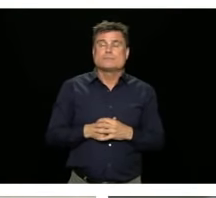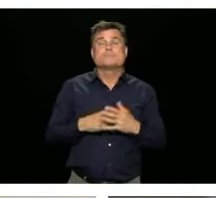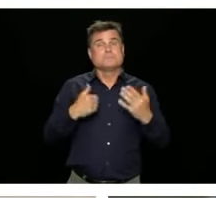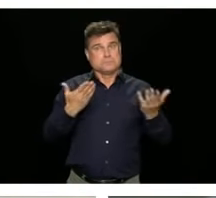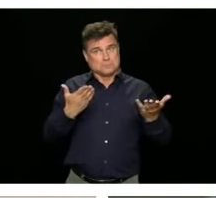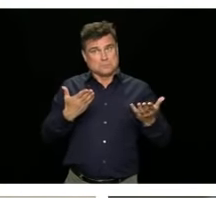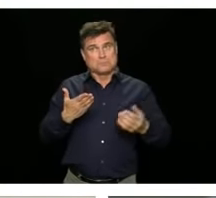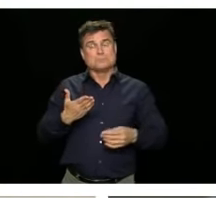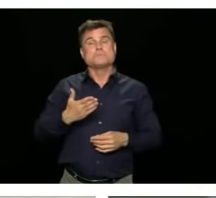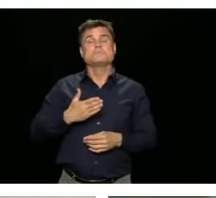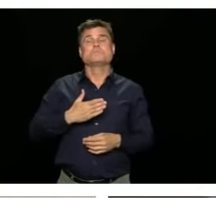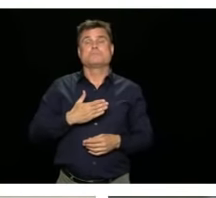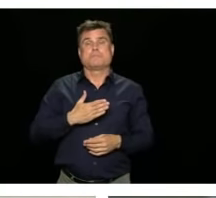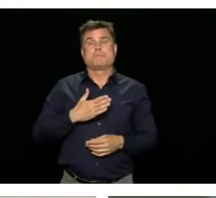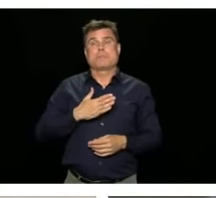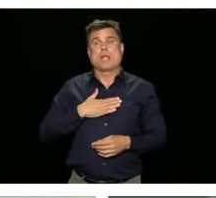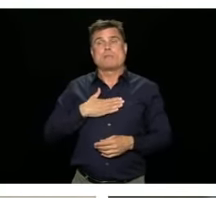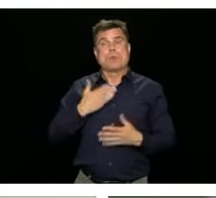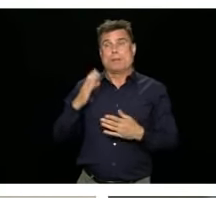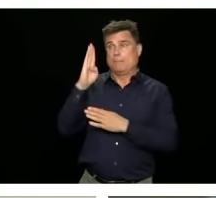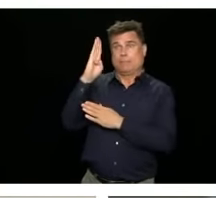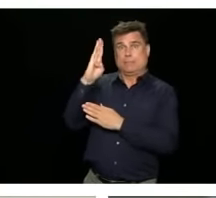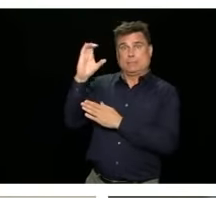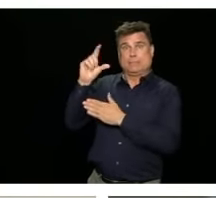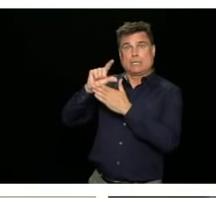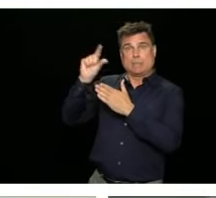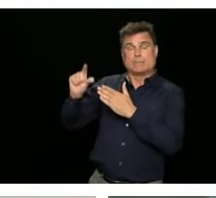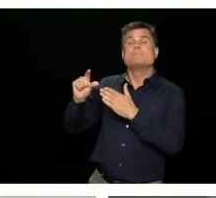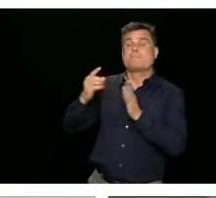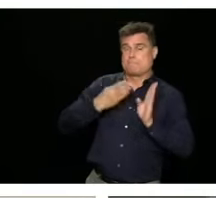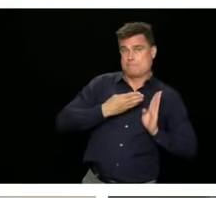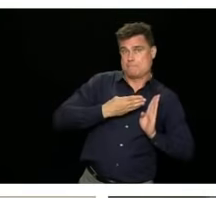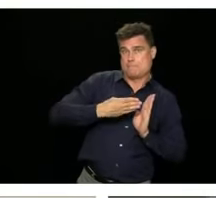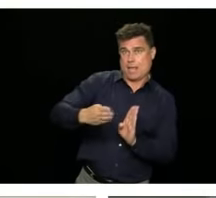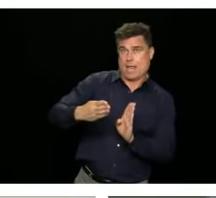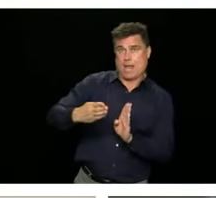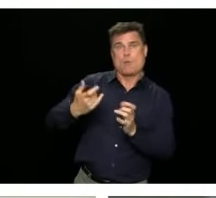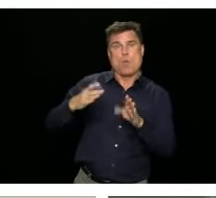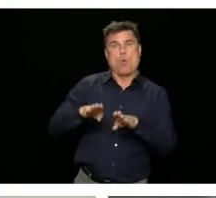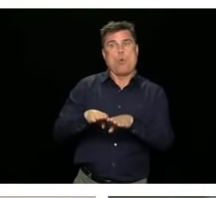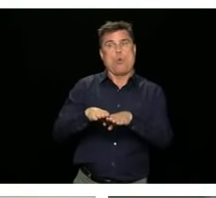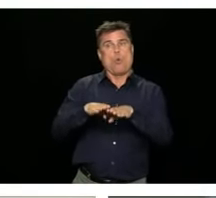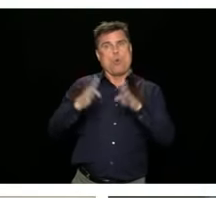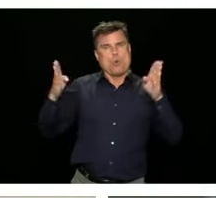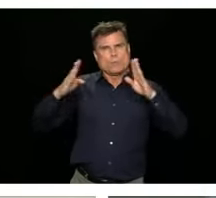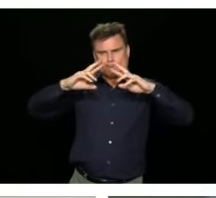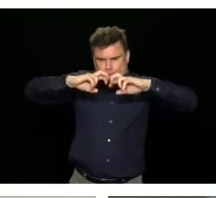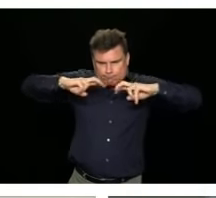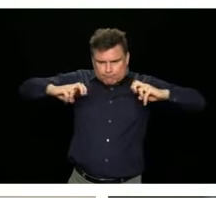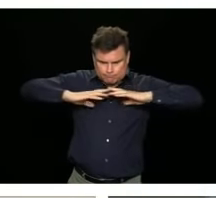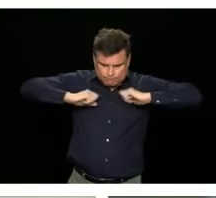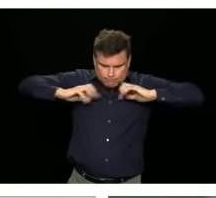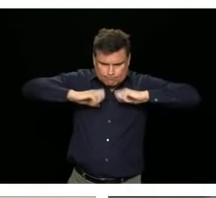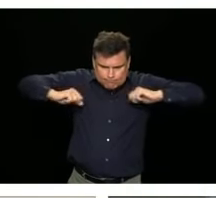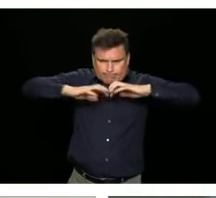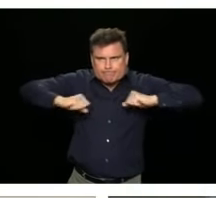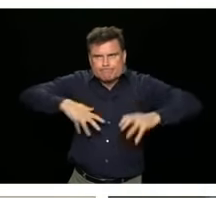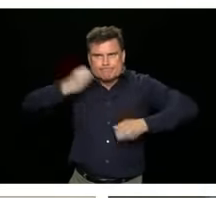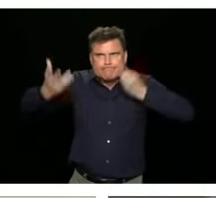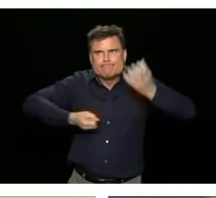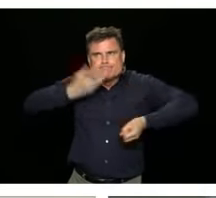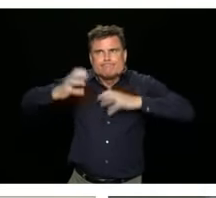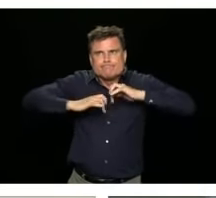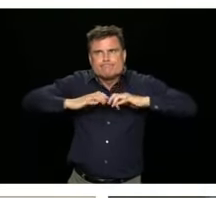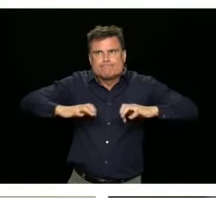45 years of a police act, times have changed, and he announced that he's going to strike an all-party committee to look